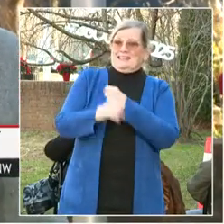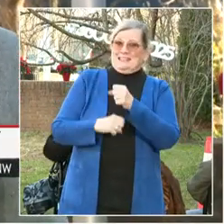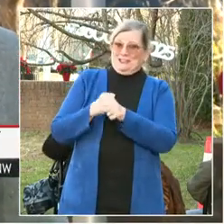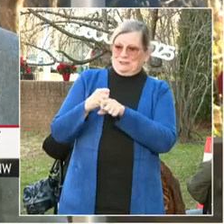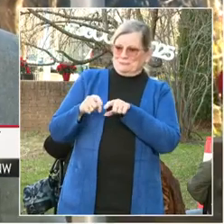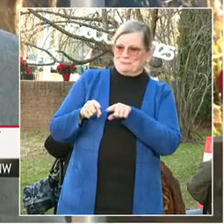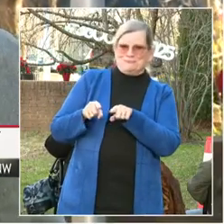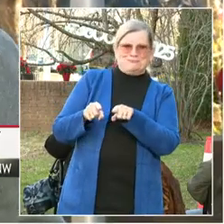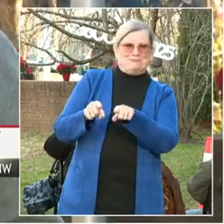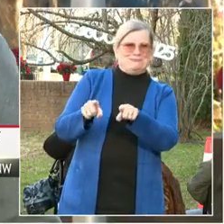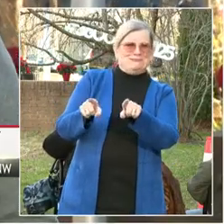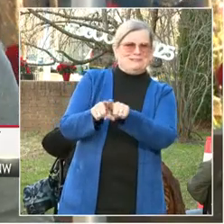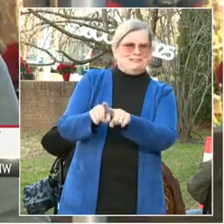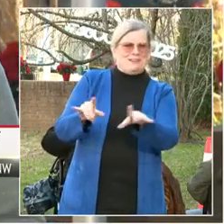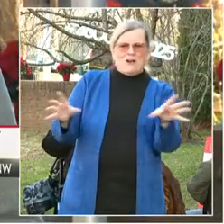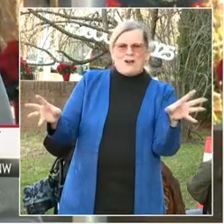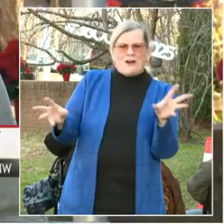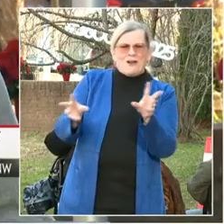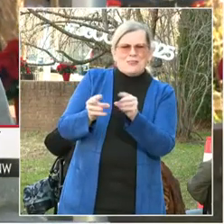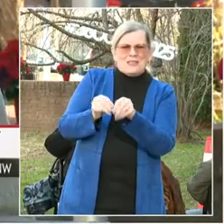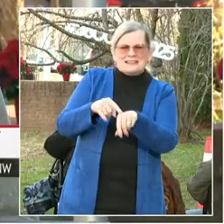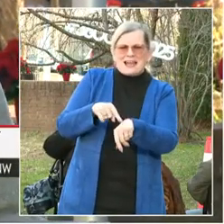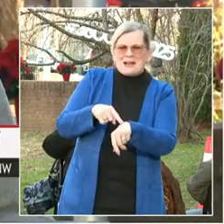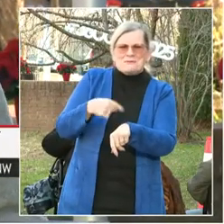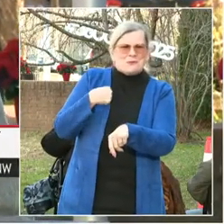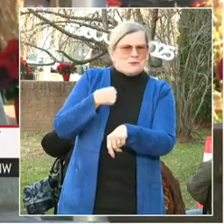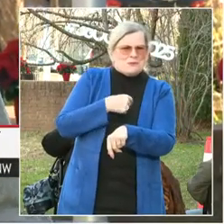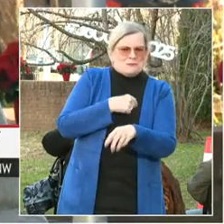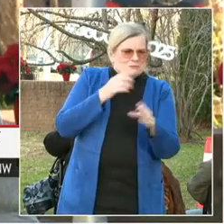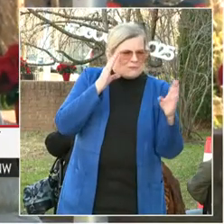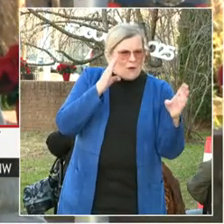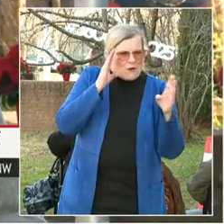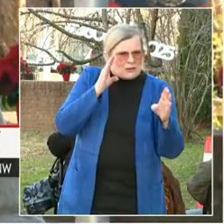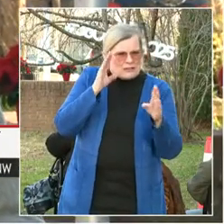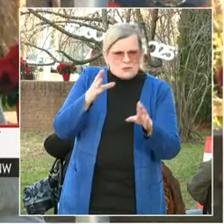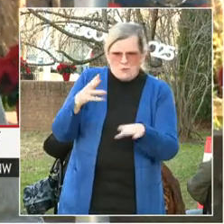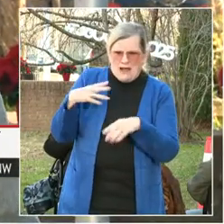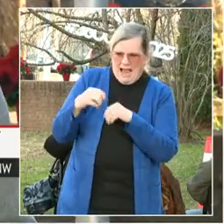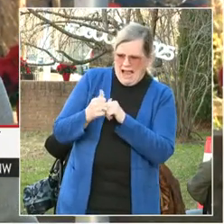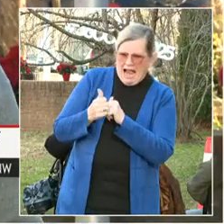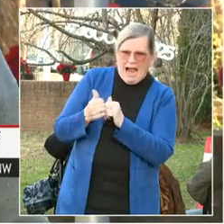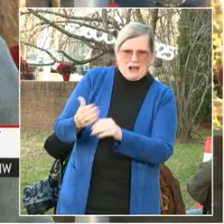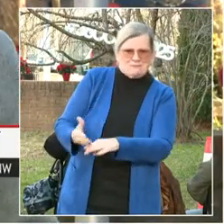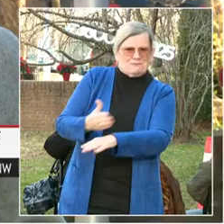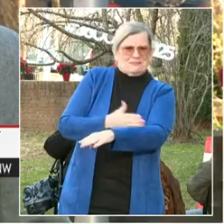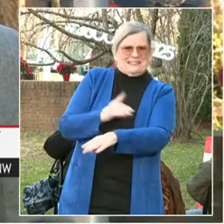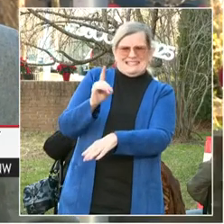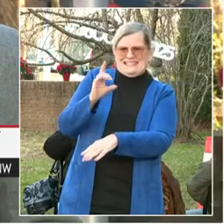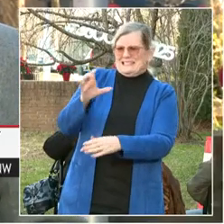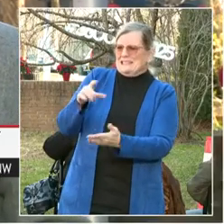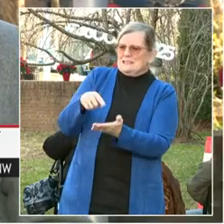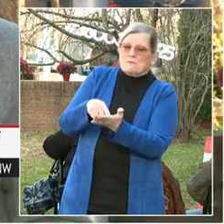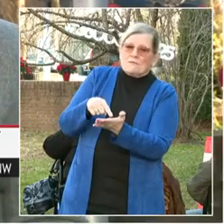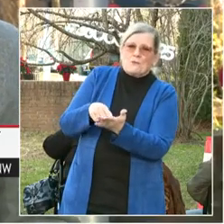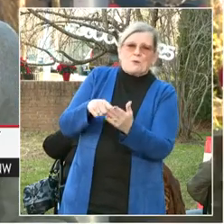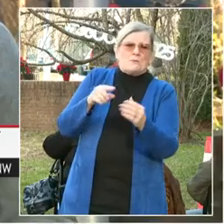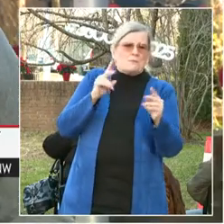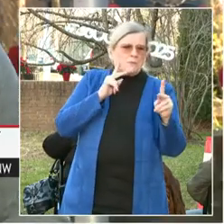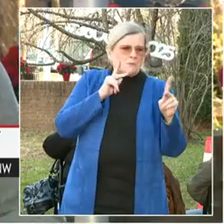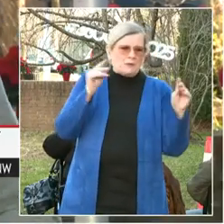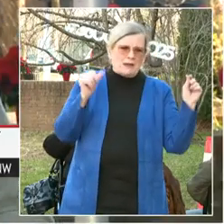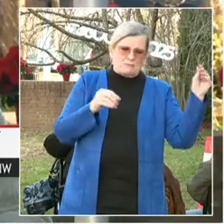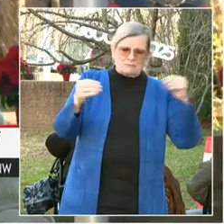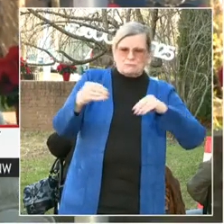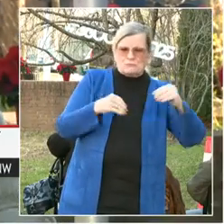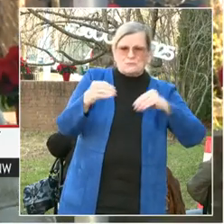been focused on how we can make Washington, D.C. more affordable for more people. And